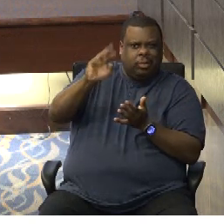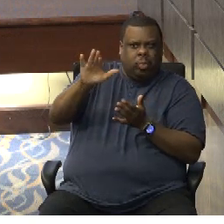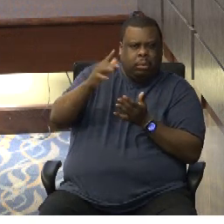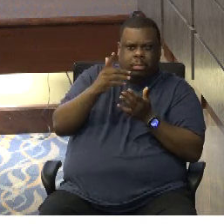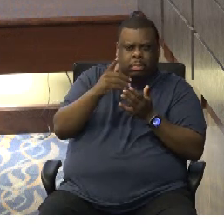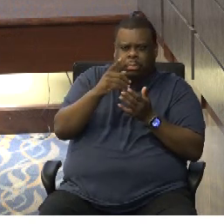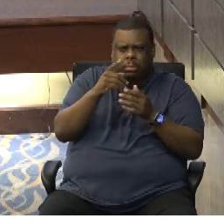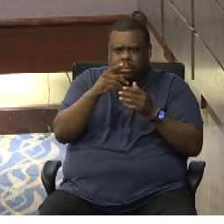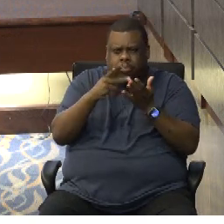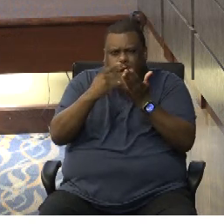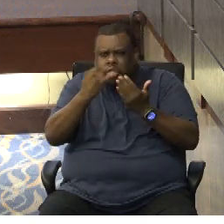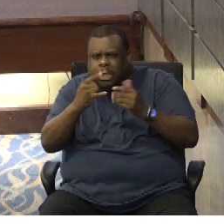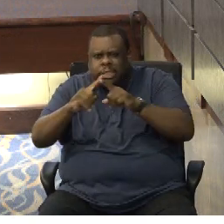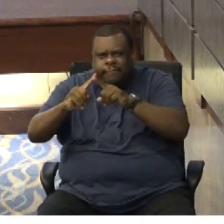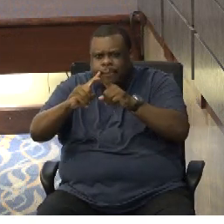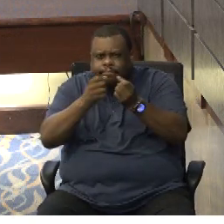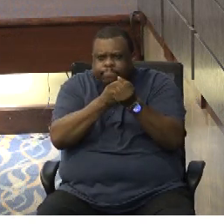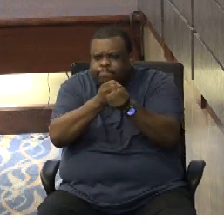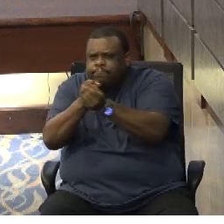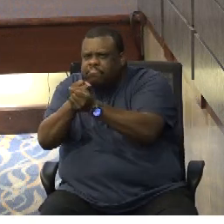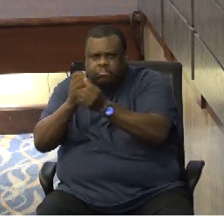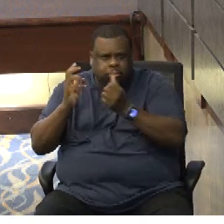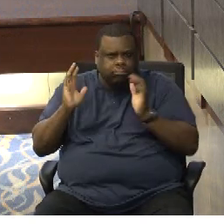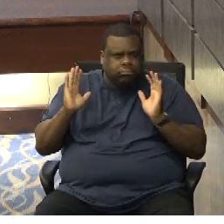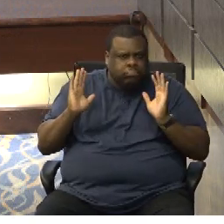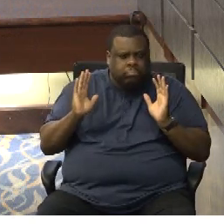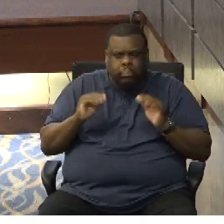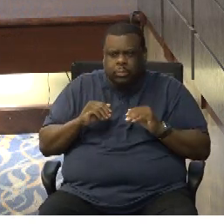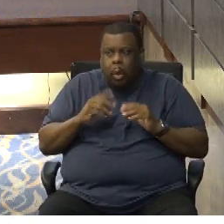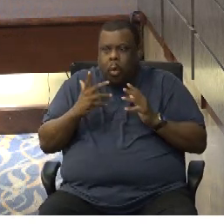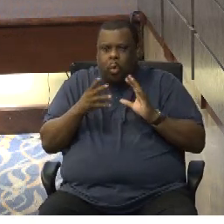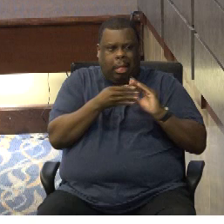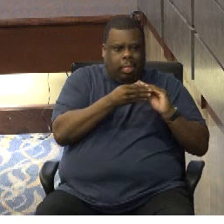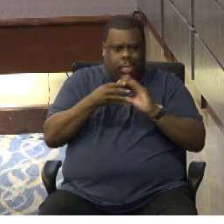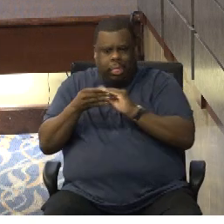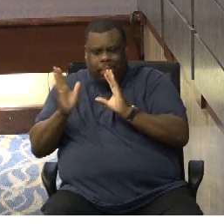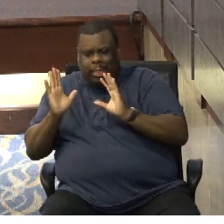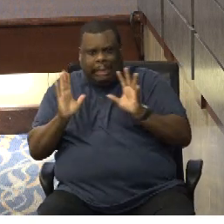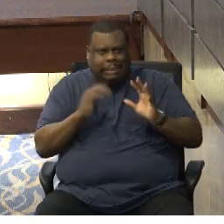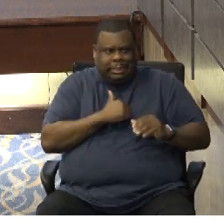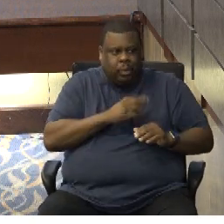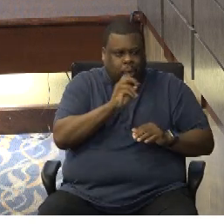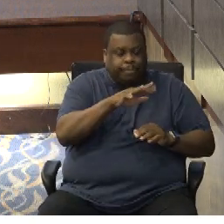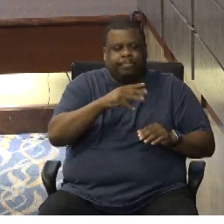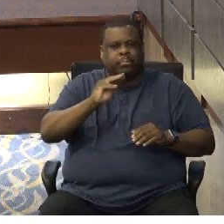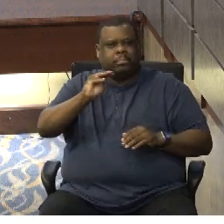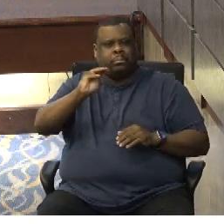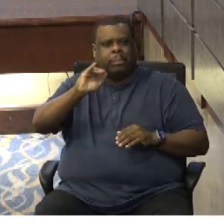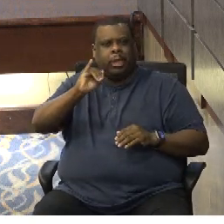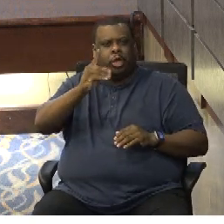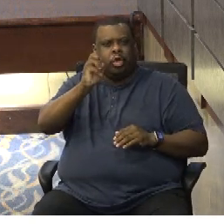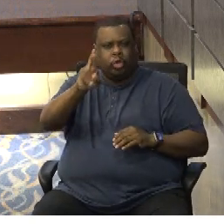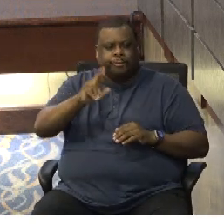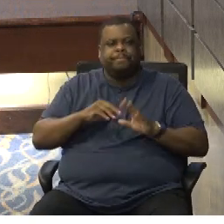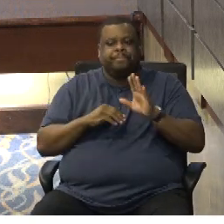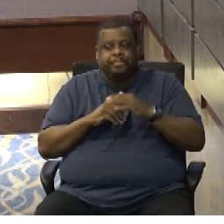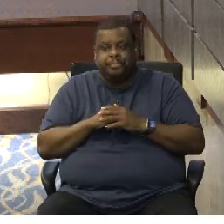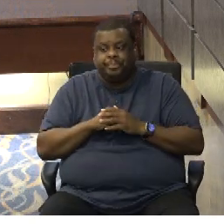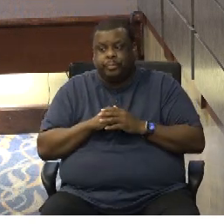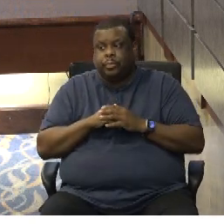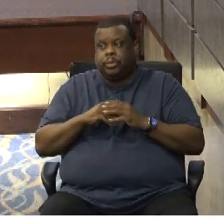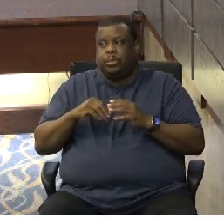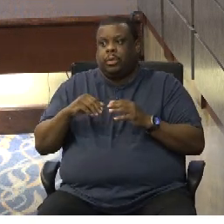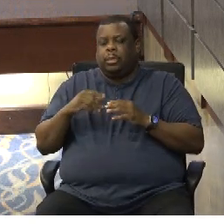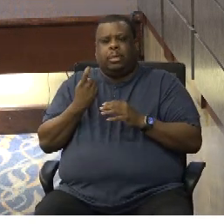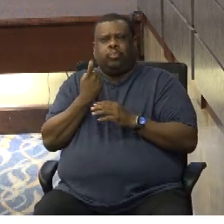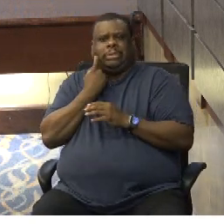And this, I'm sorry, Jaime. I'll jump in on this, Alicia. And this was a conversation I had